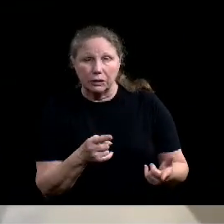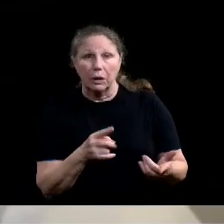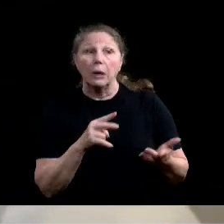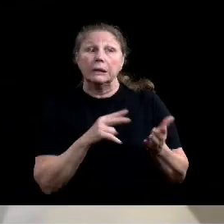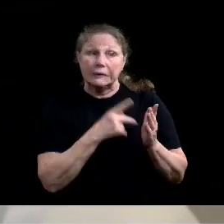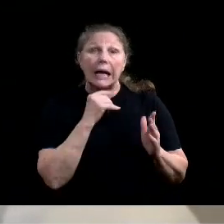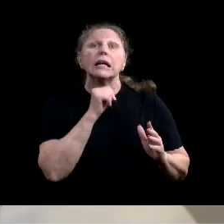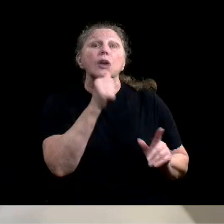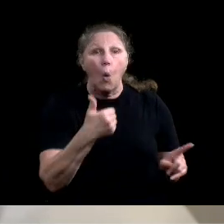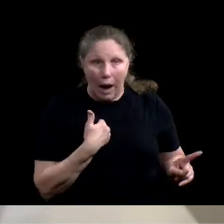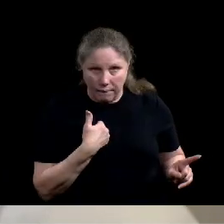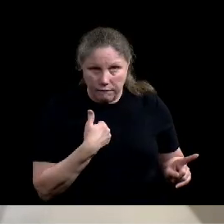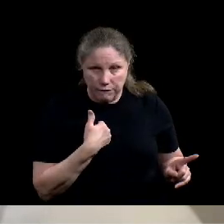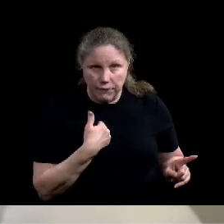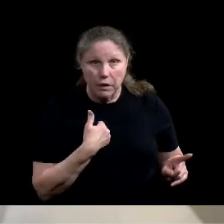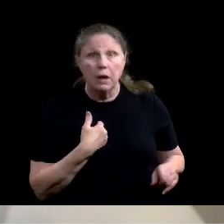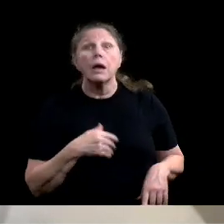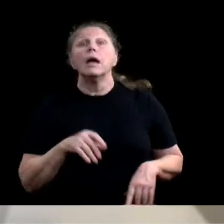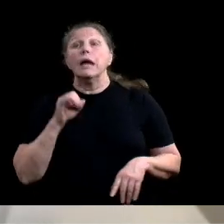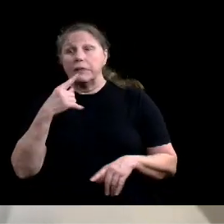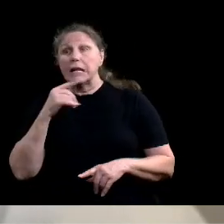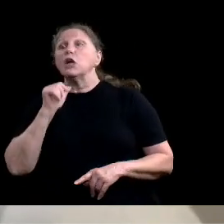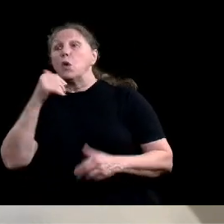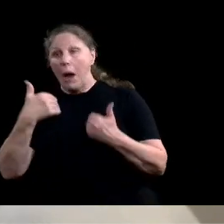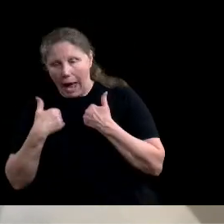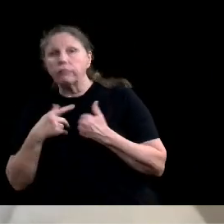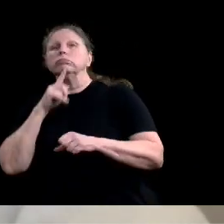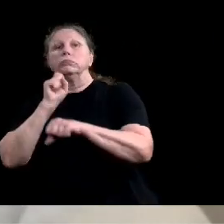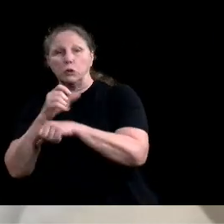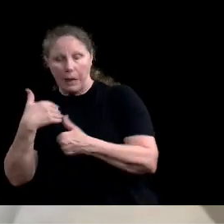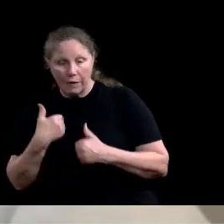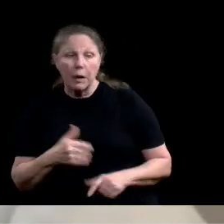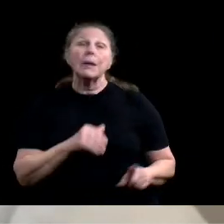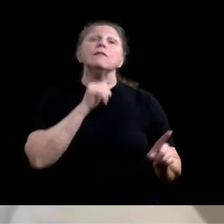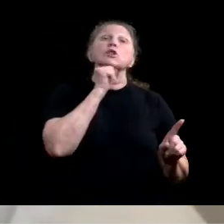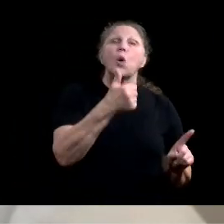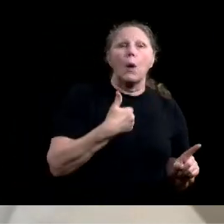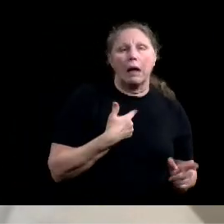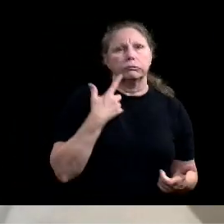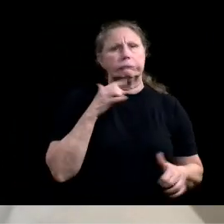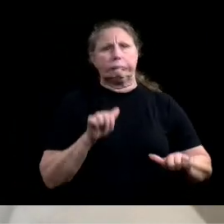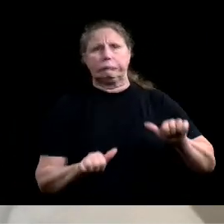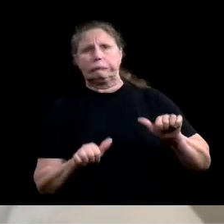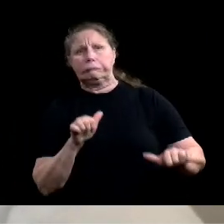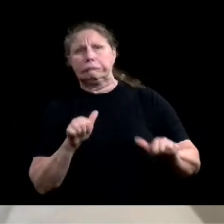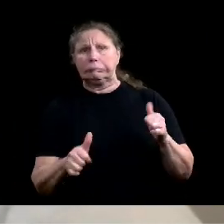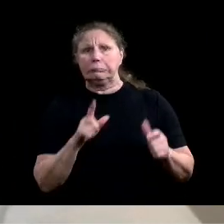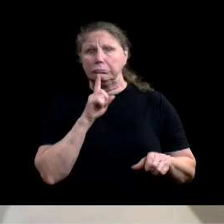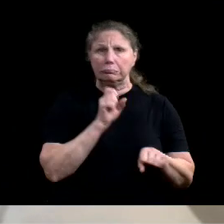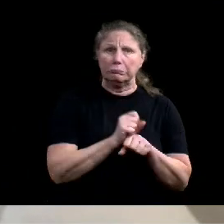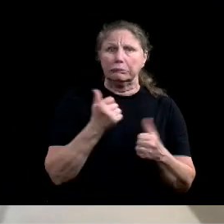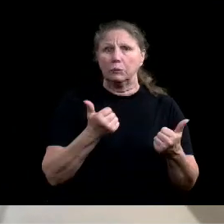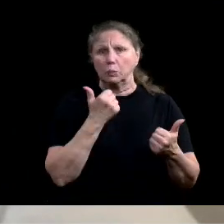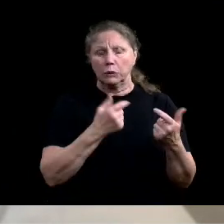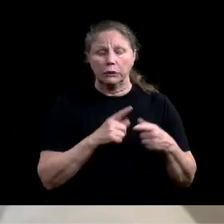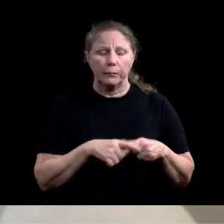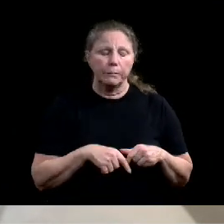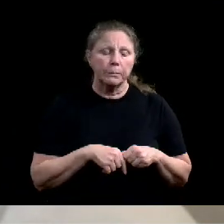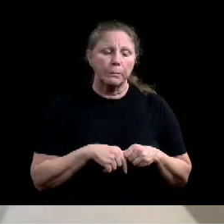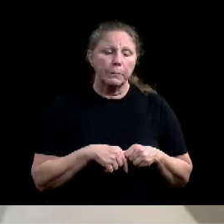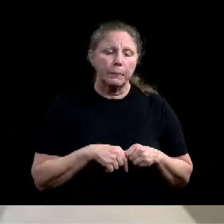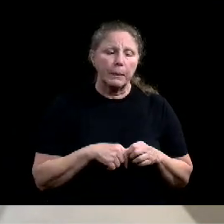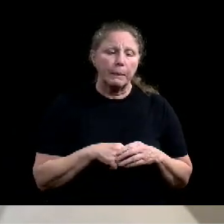problem with the test. We think in terms of the negative predictive